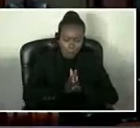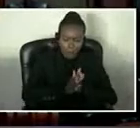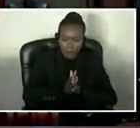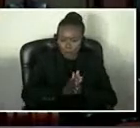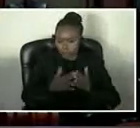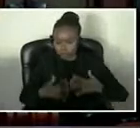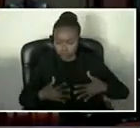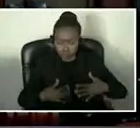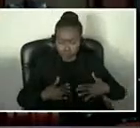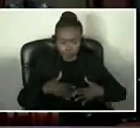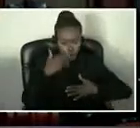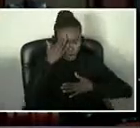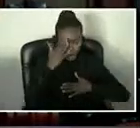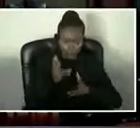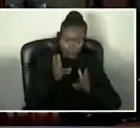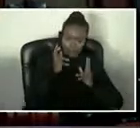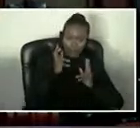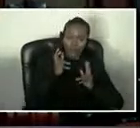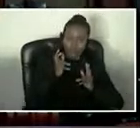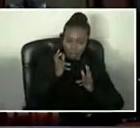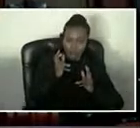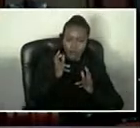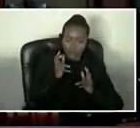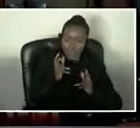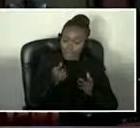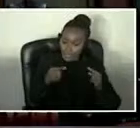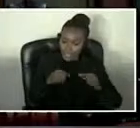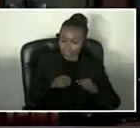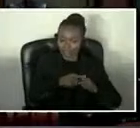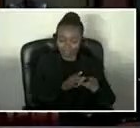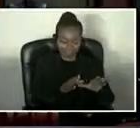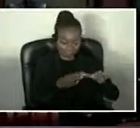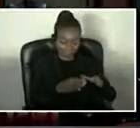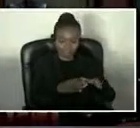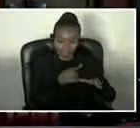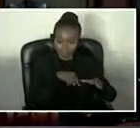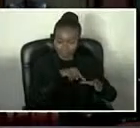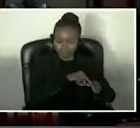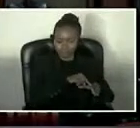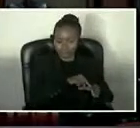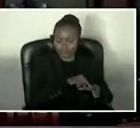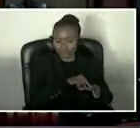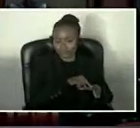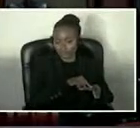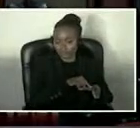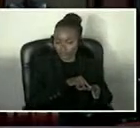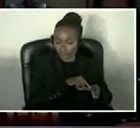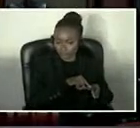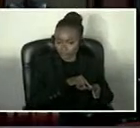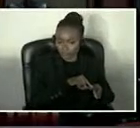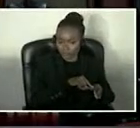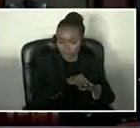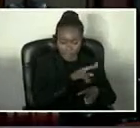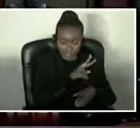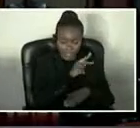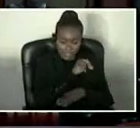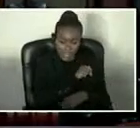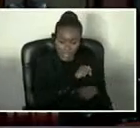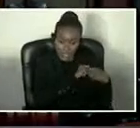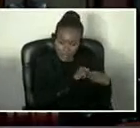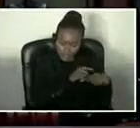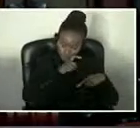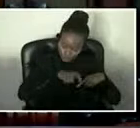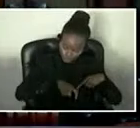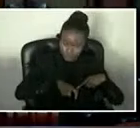to note speaker as a party that there was nothing should deliver more